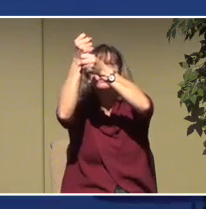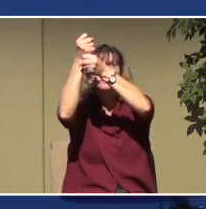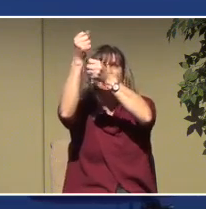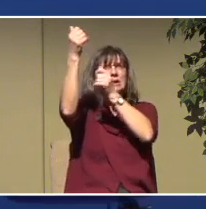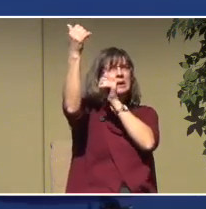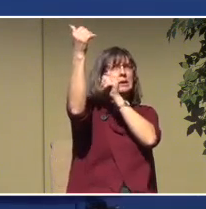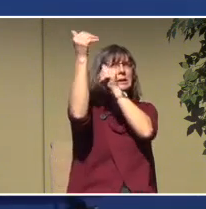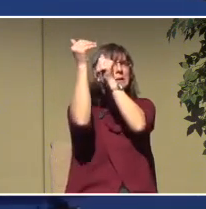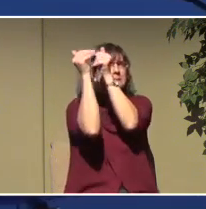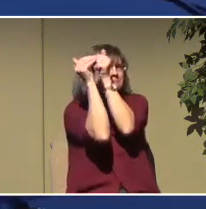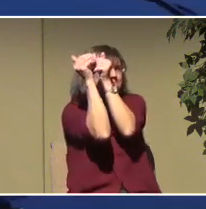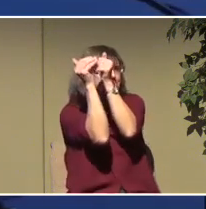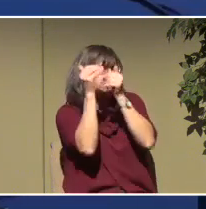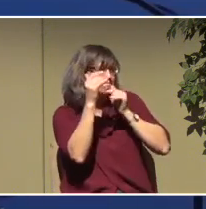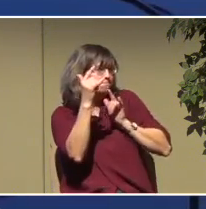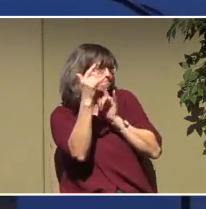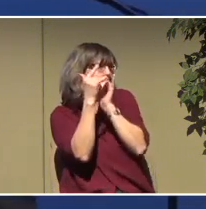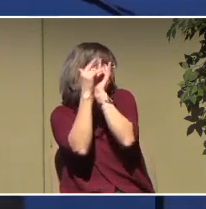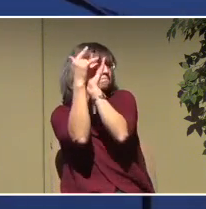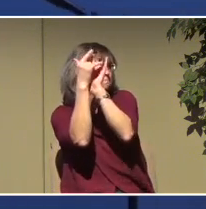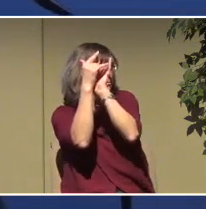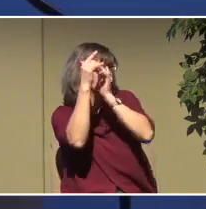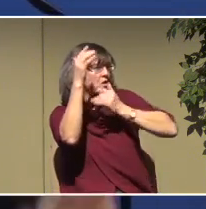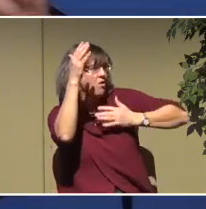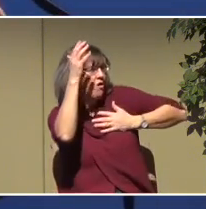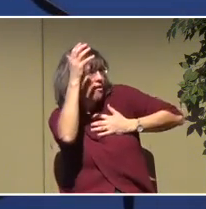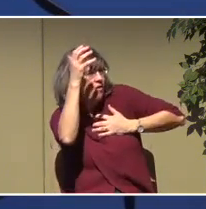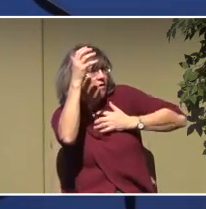child and a father.